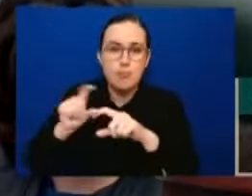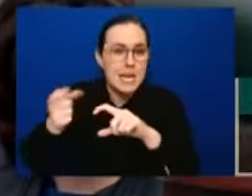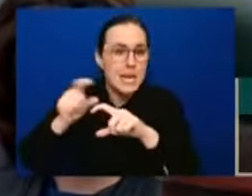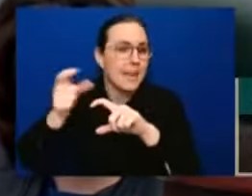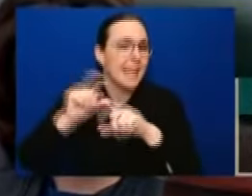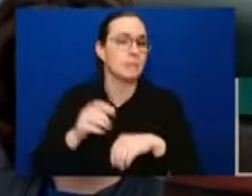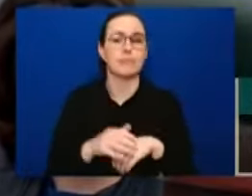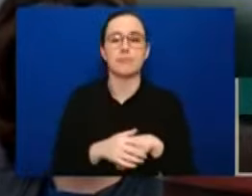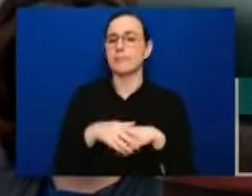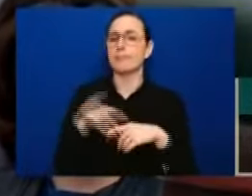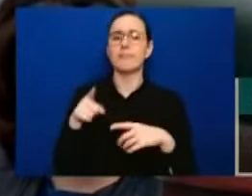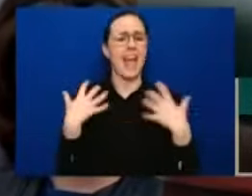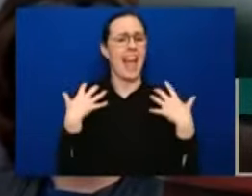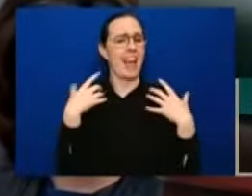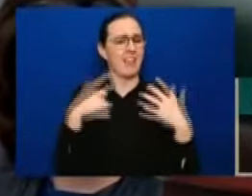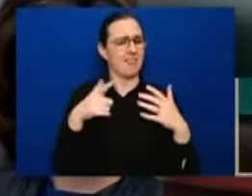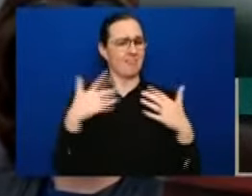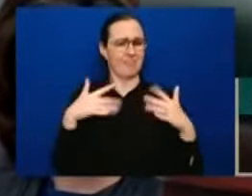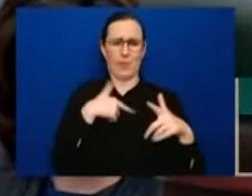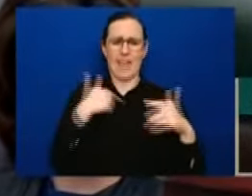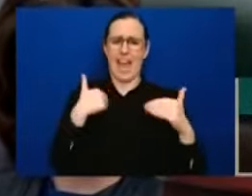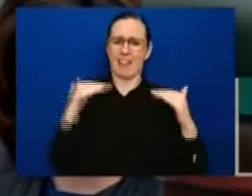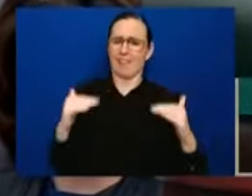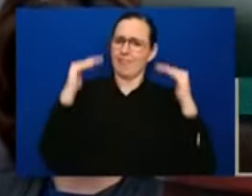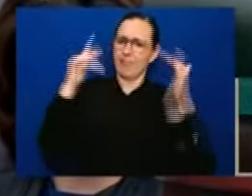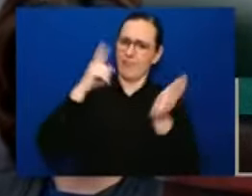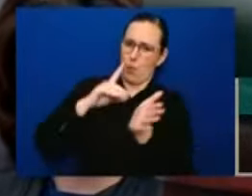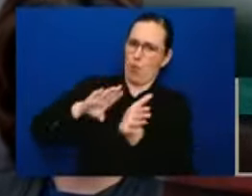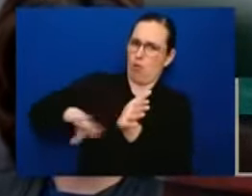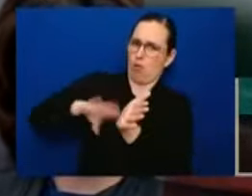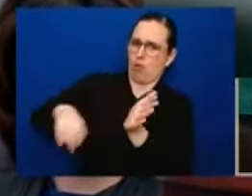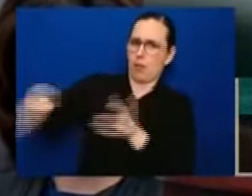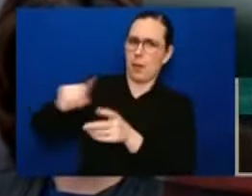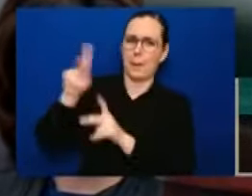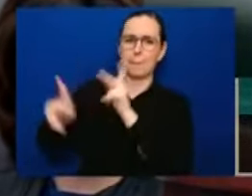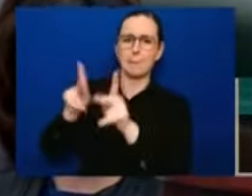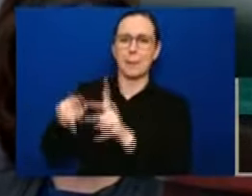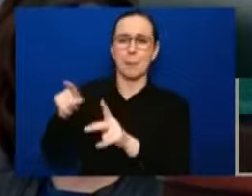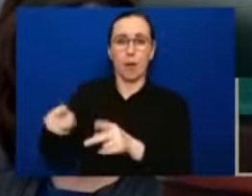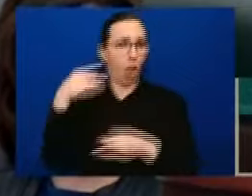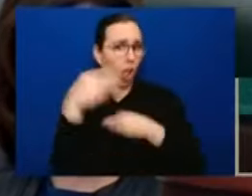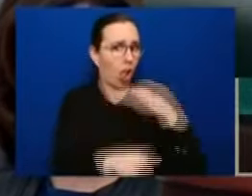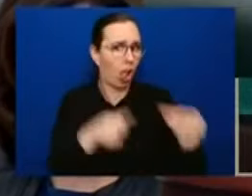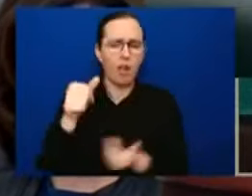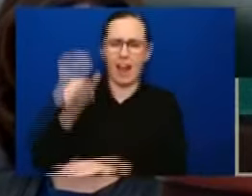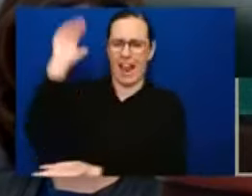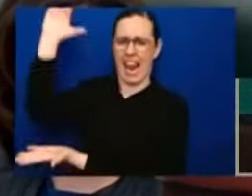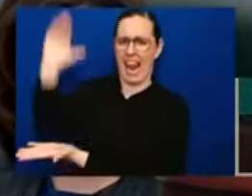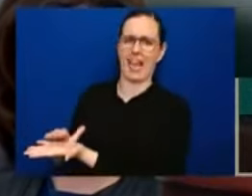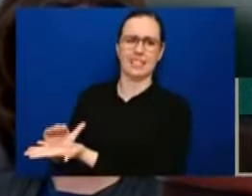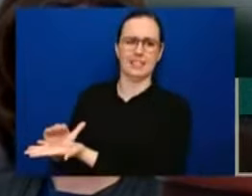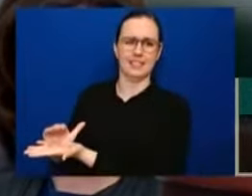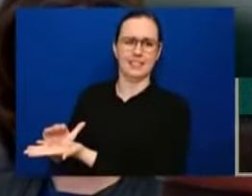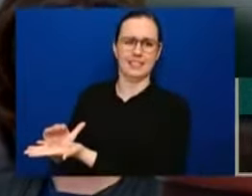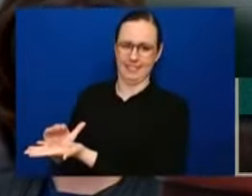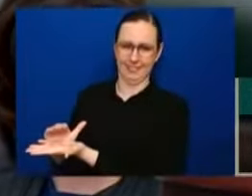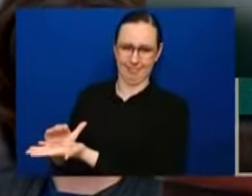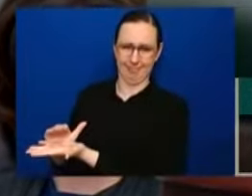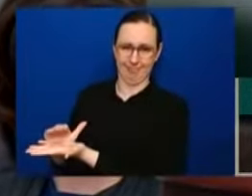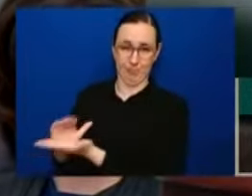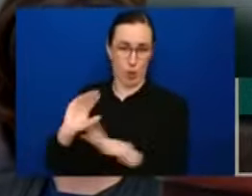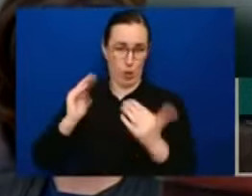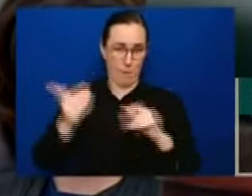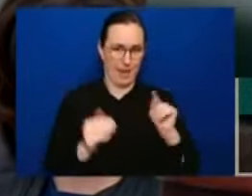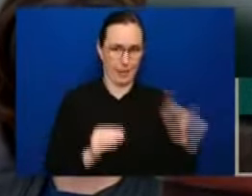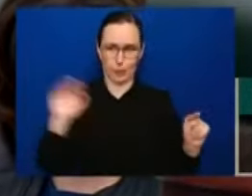have to pay any provincial income tax. In fact, Mr. Speaker, 40% of Albertans do not pay any provincial income